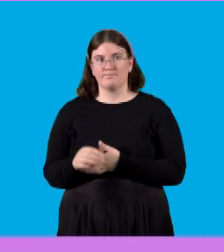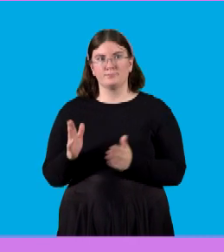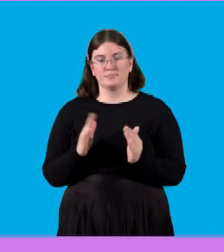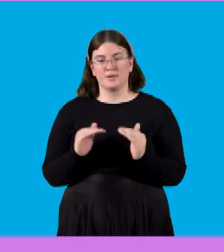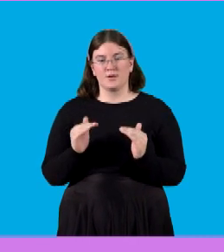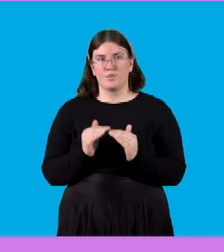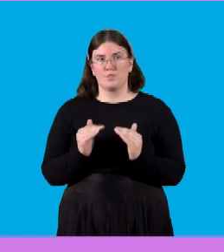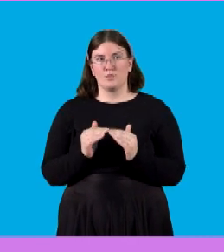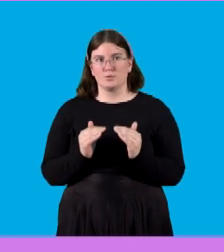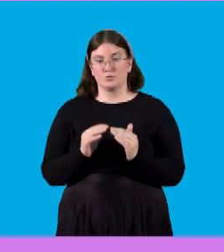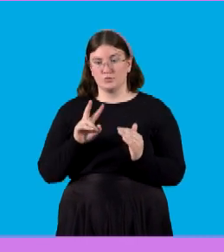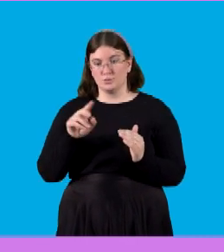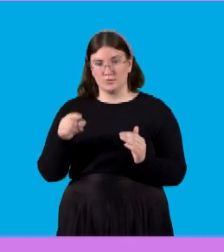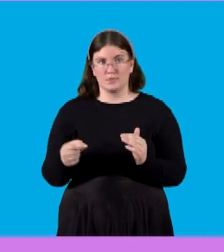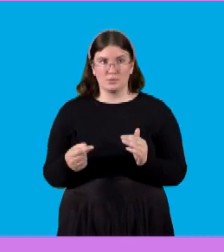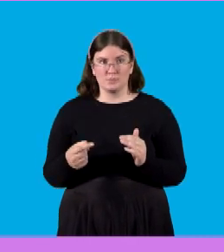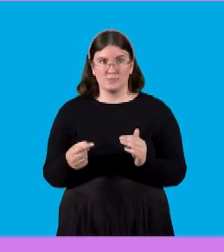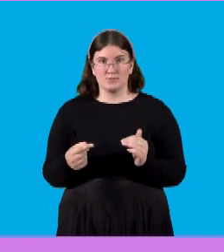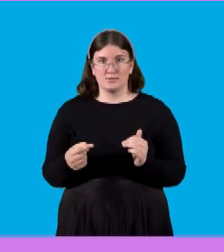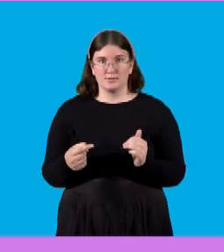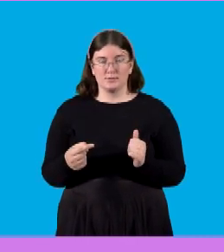1807, that will give us an amount of